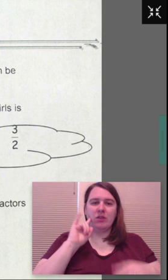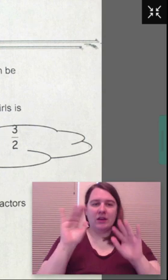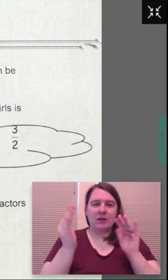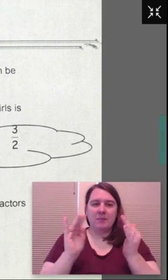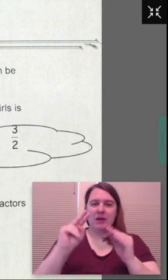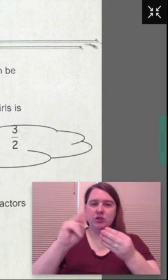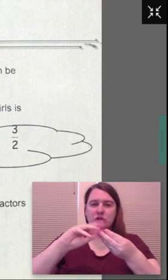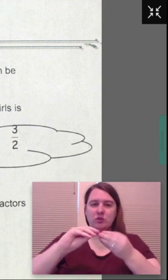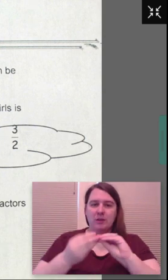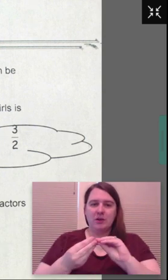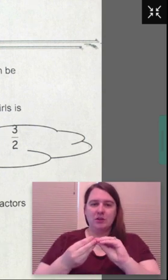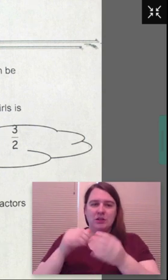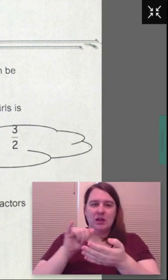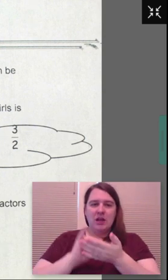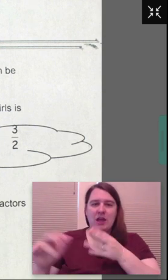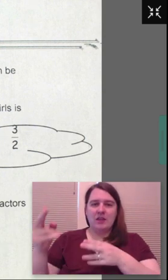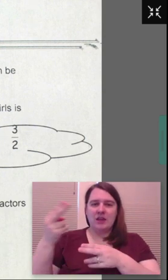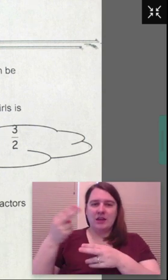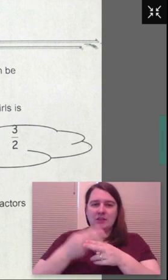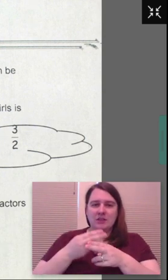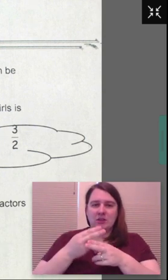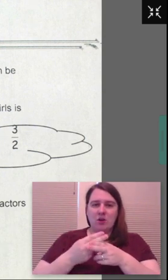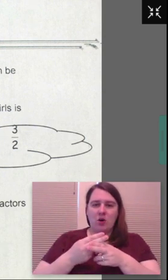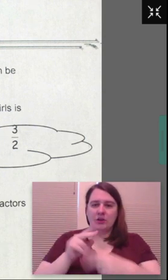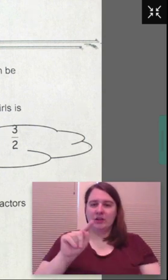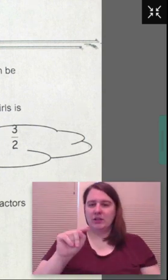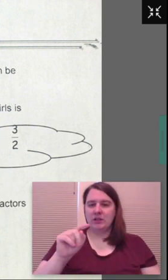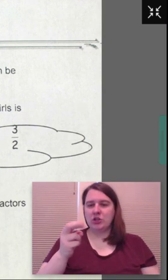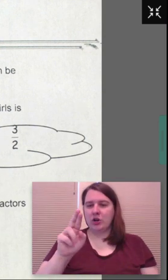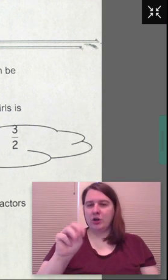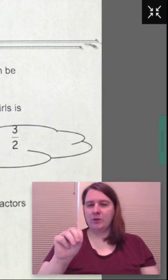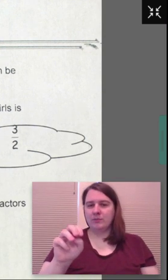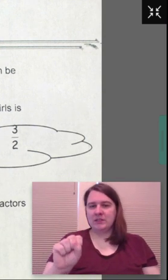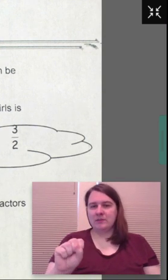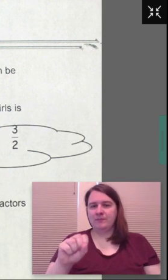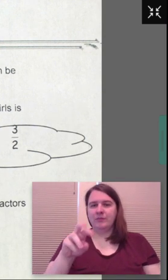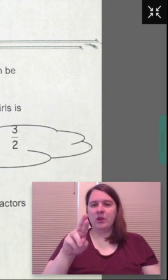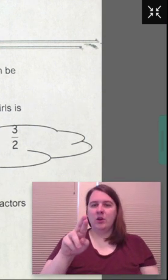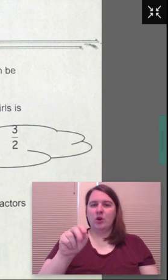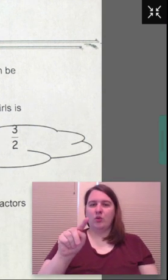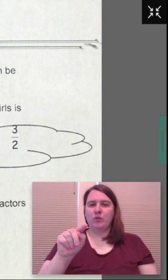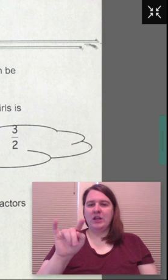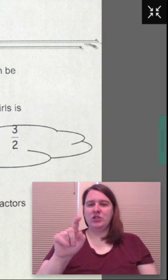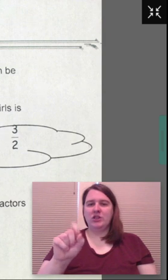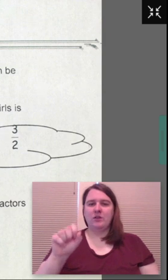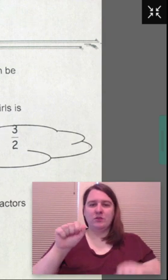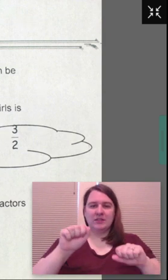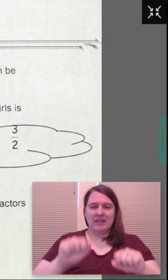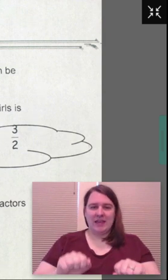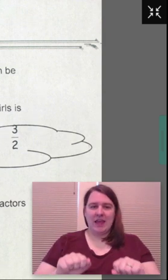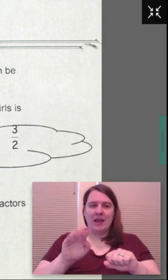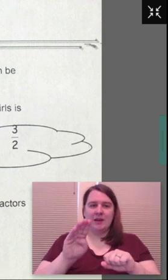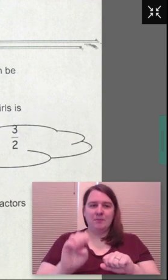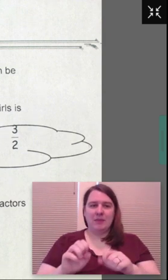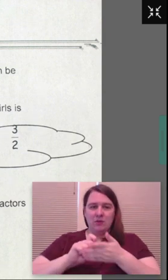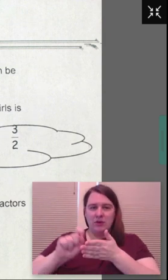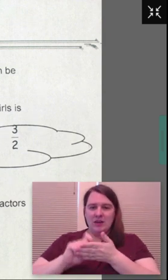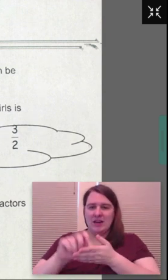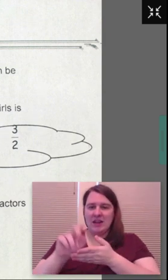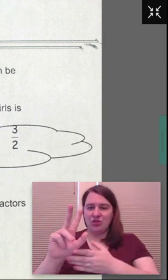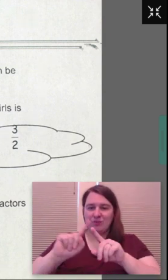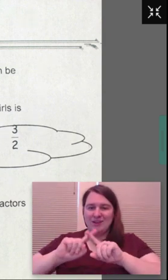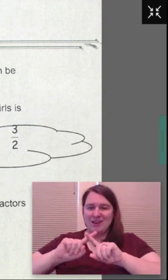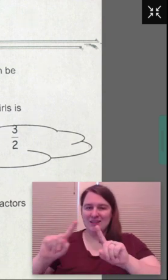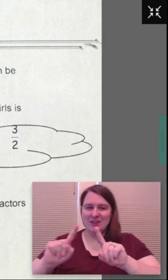ratio that compares two numbers, and that's called terms. Ratios can be